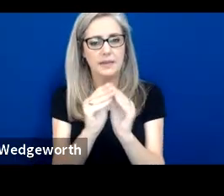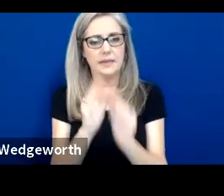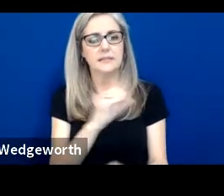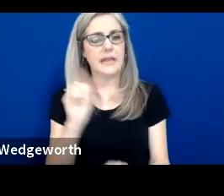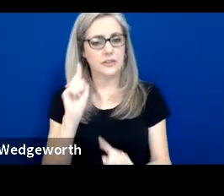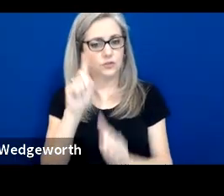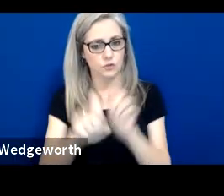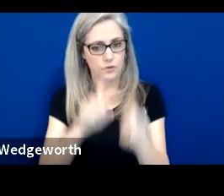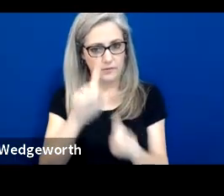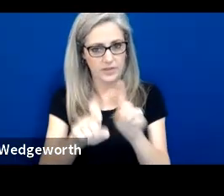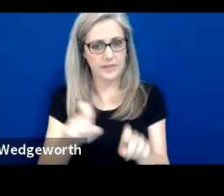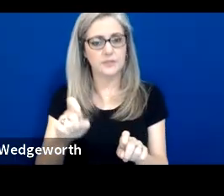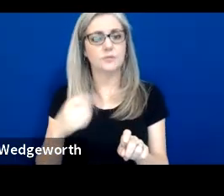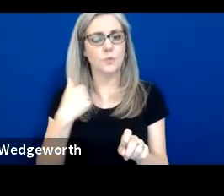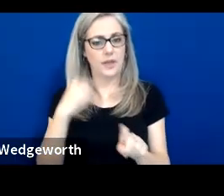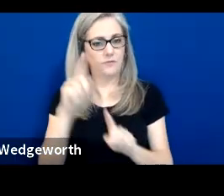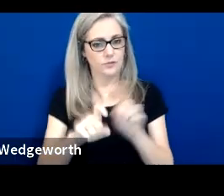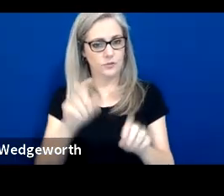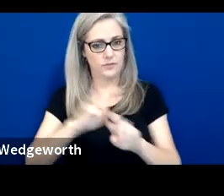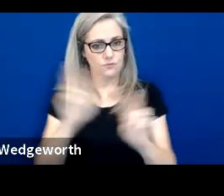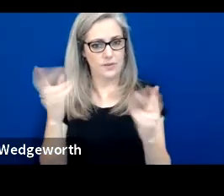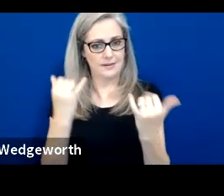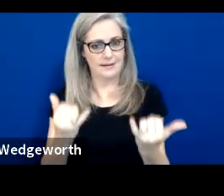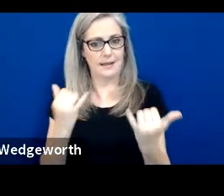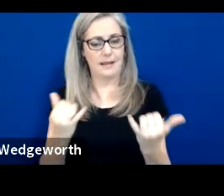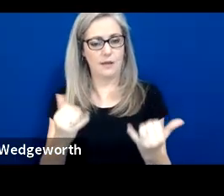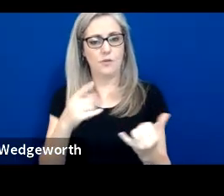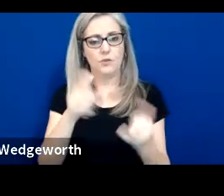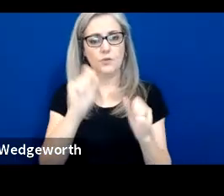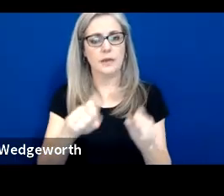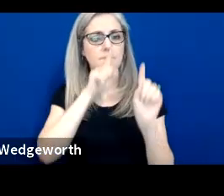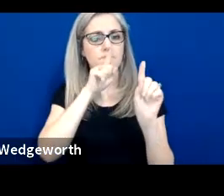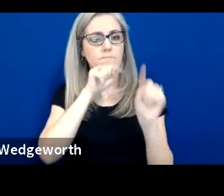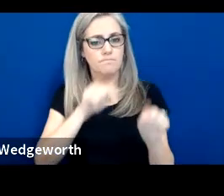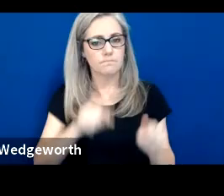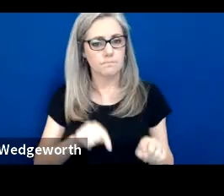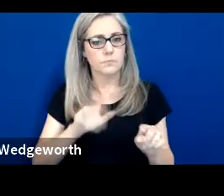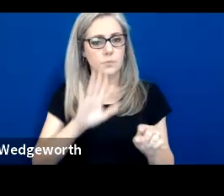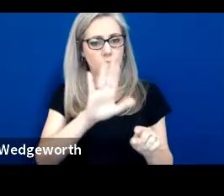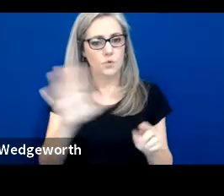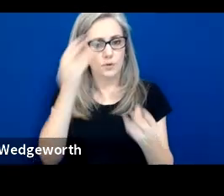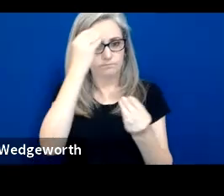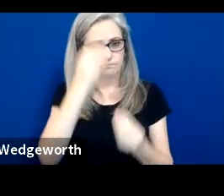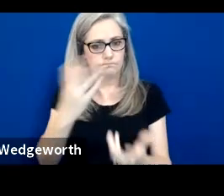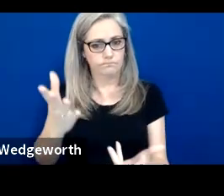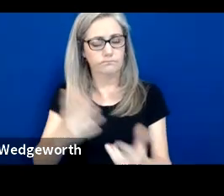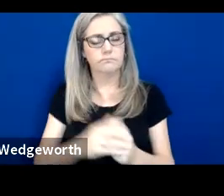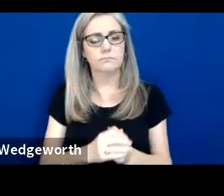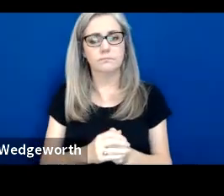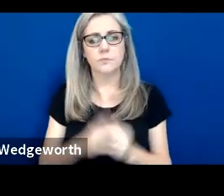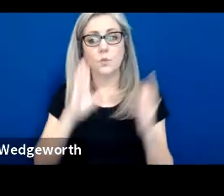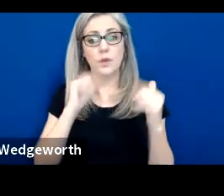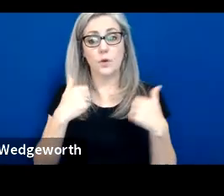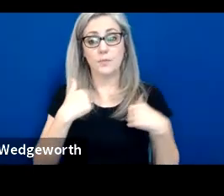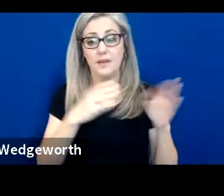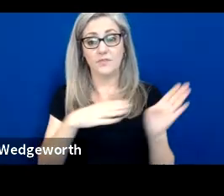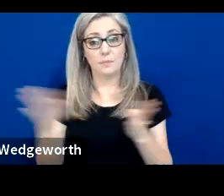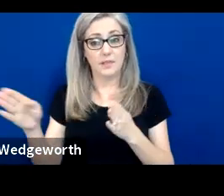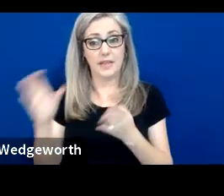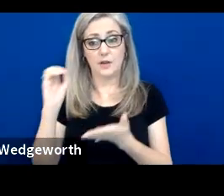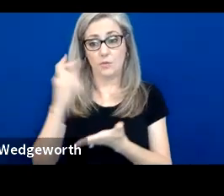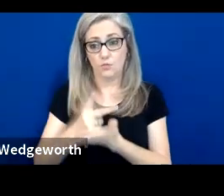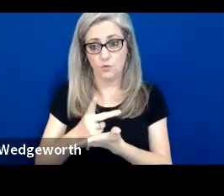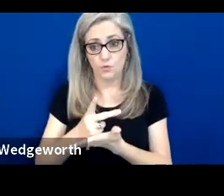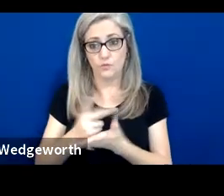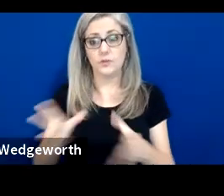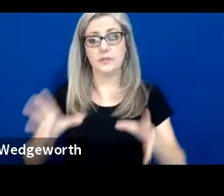a survey live right now that you can provide some additional input. We hope to have the plan approved and